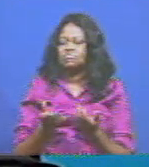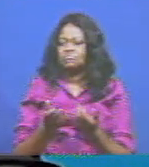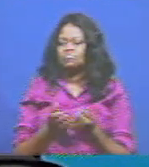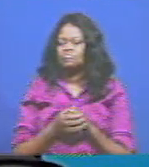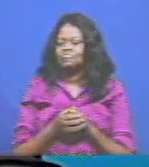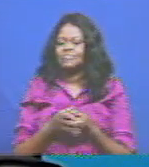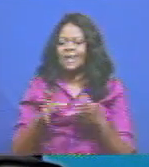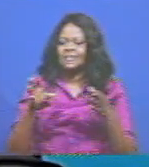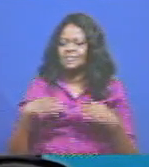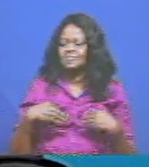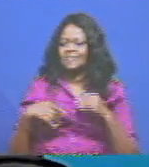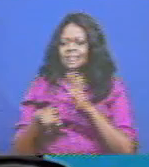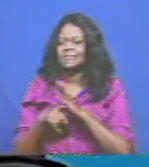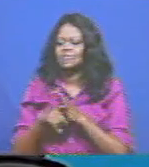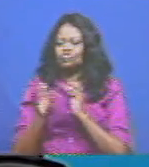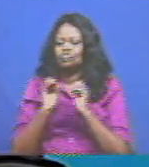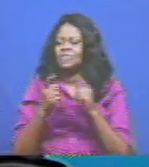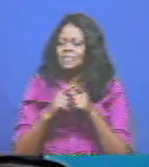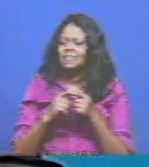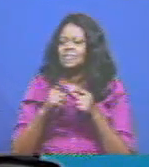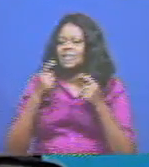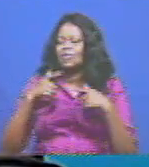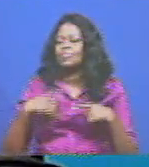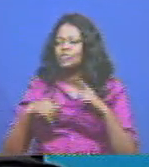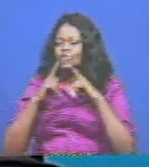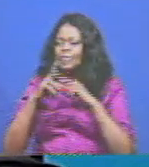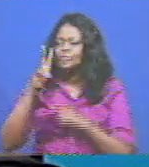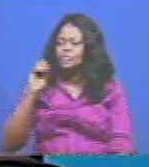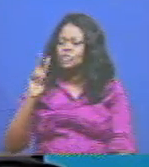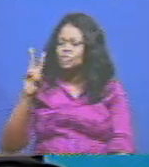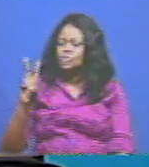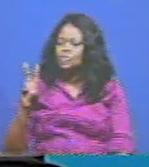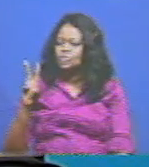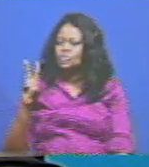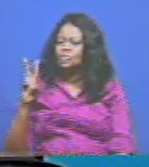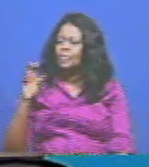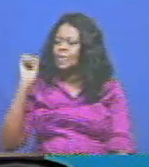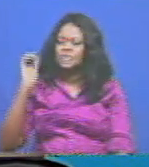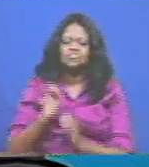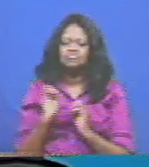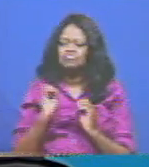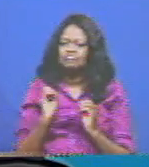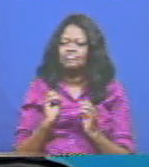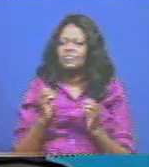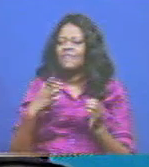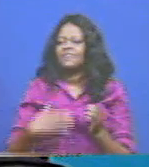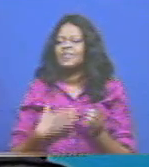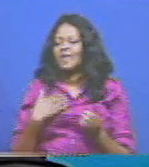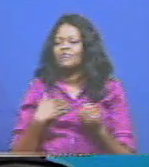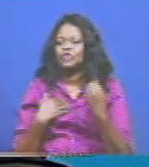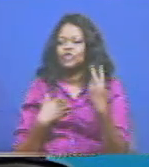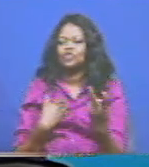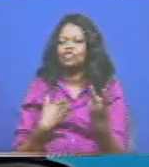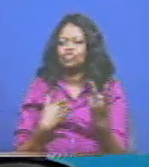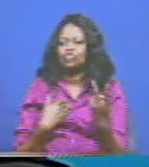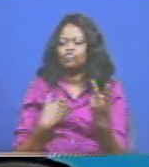he will not stand for 2022 politics now as we speak. Well, joining me on set, we have on my